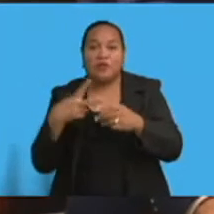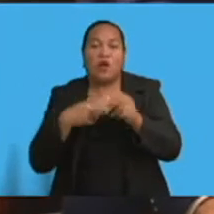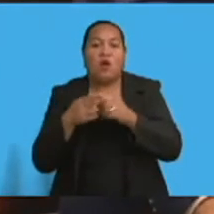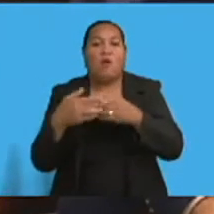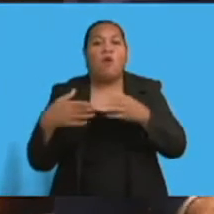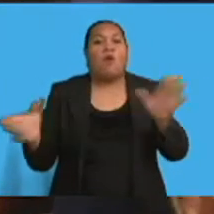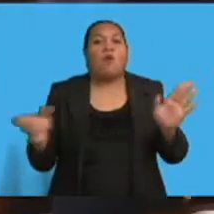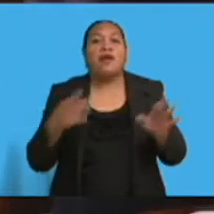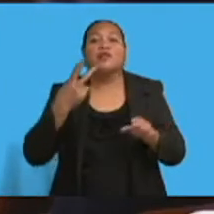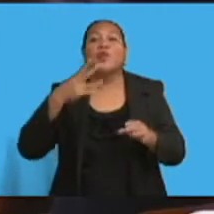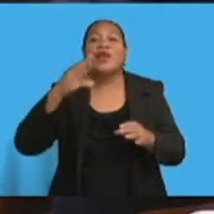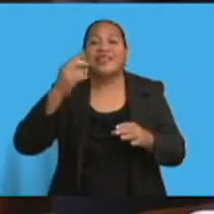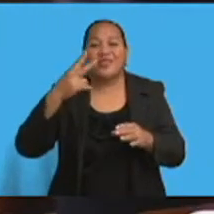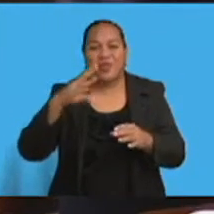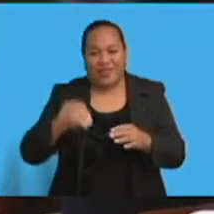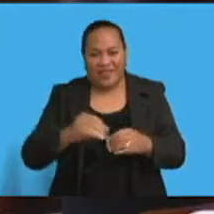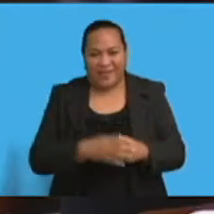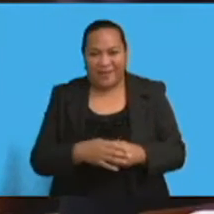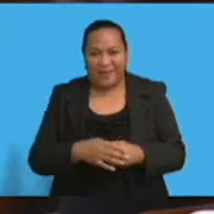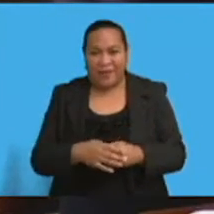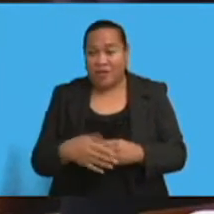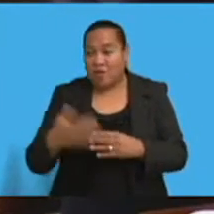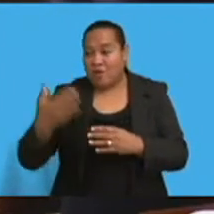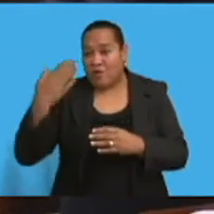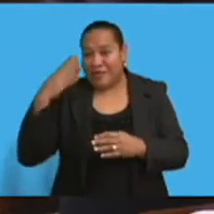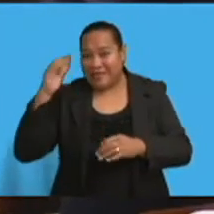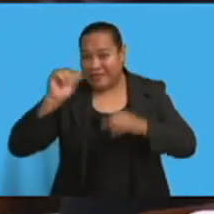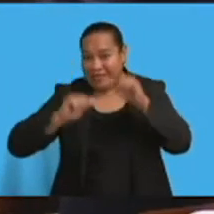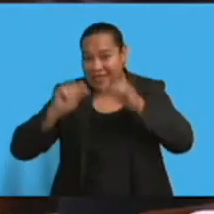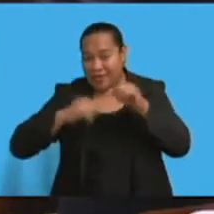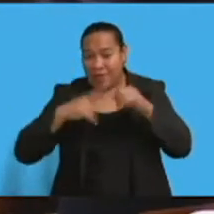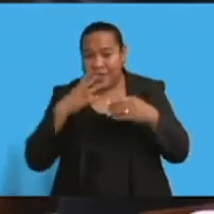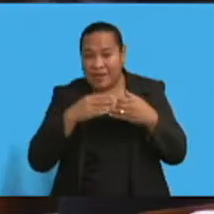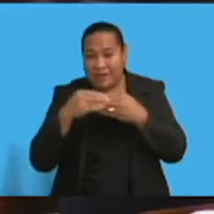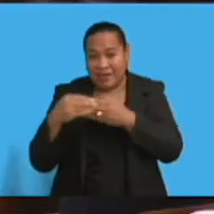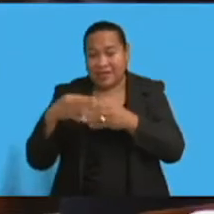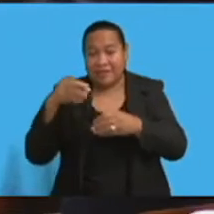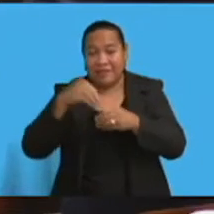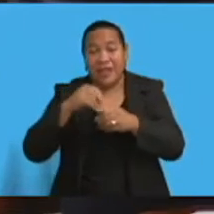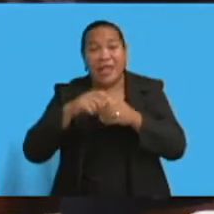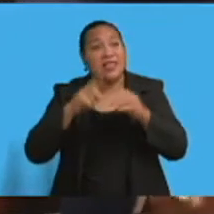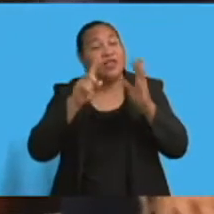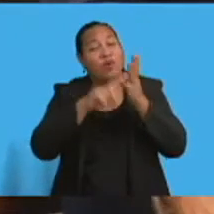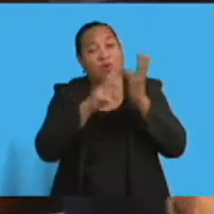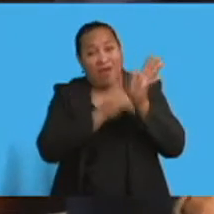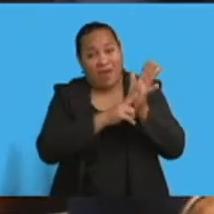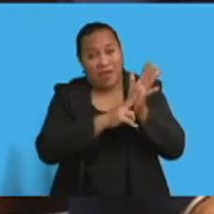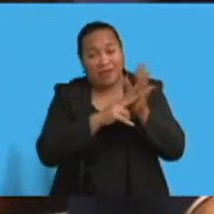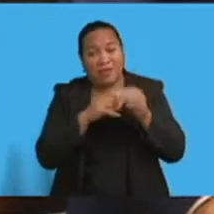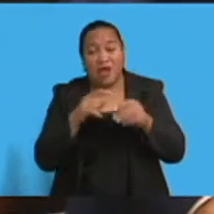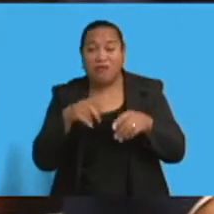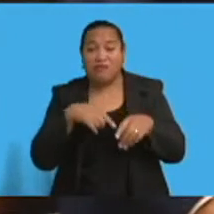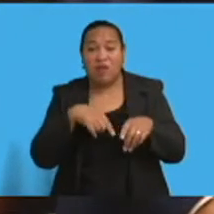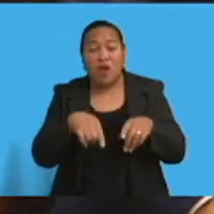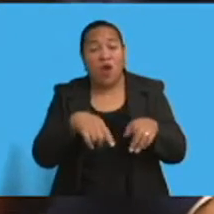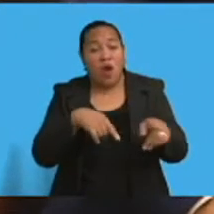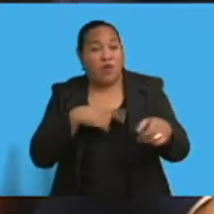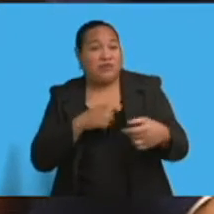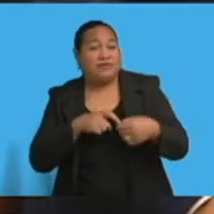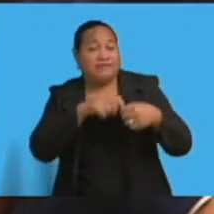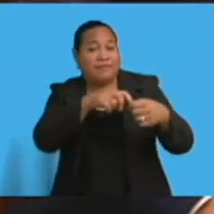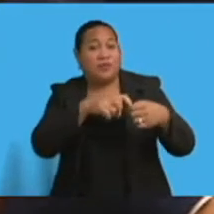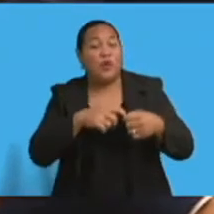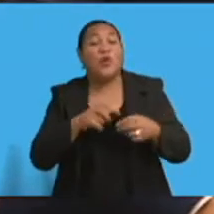2020. Given our recent accession to the major position of leadership within the United Nations and our long-standing commitment to the UN